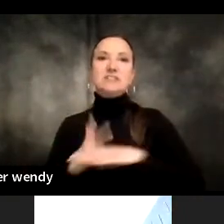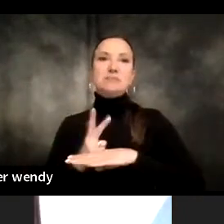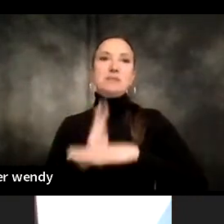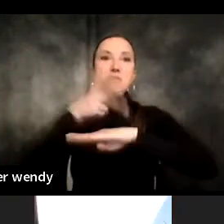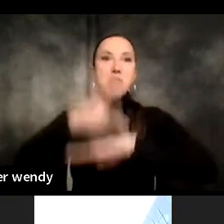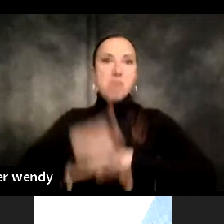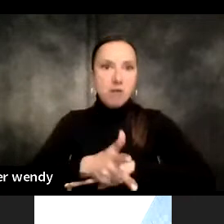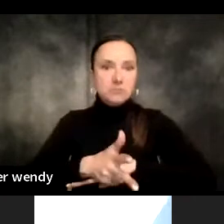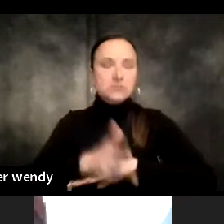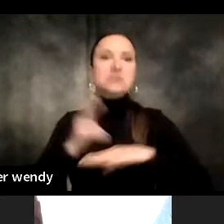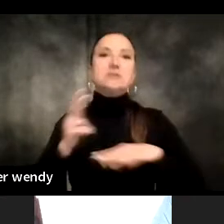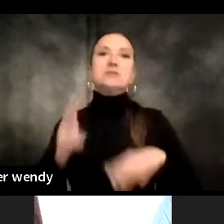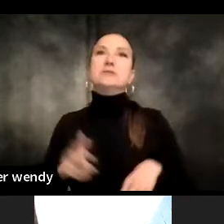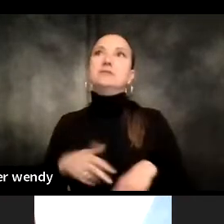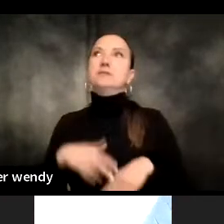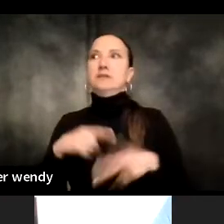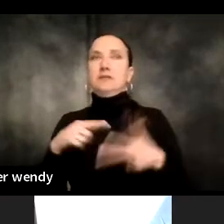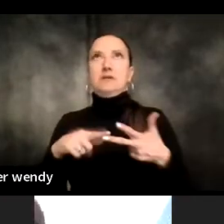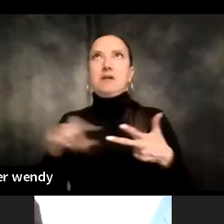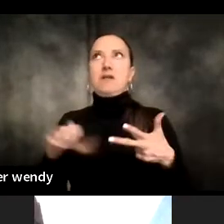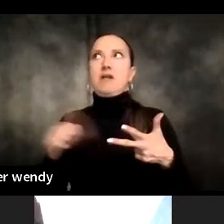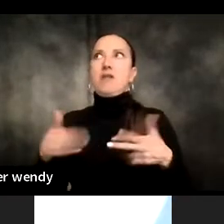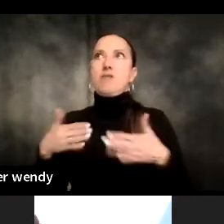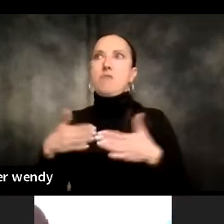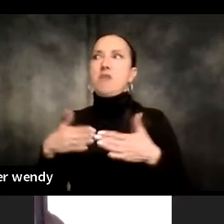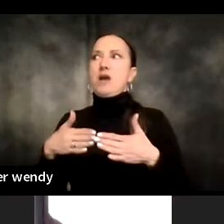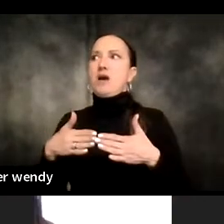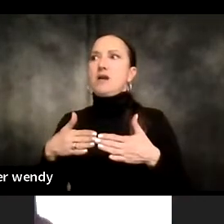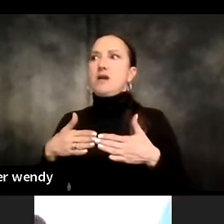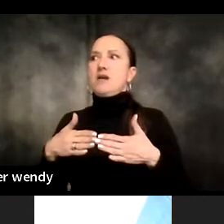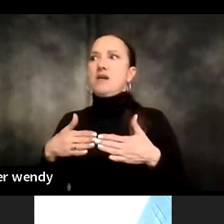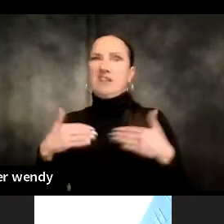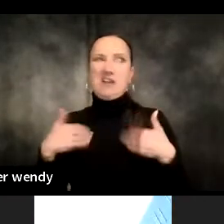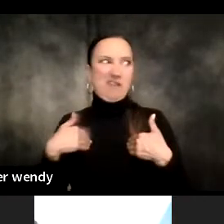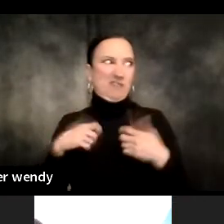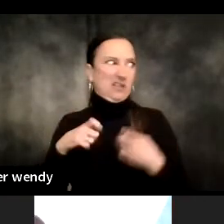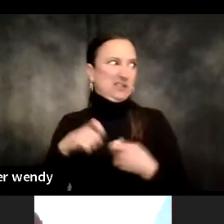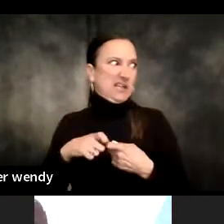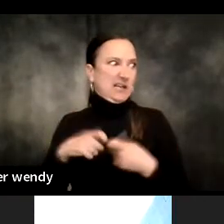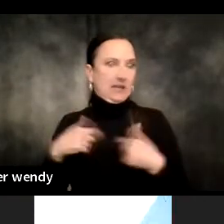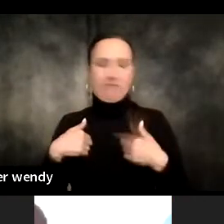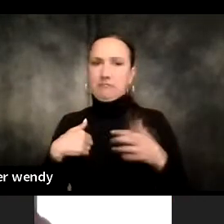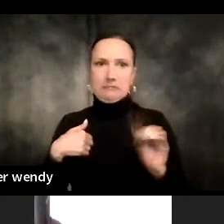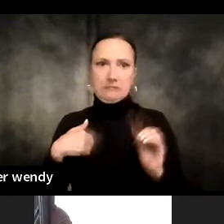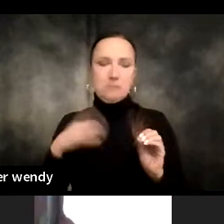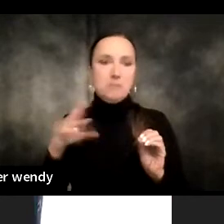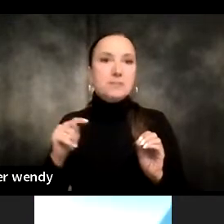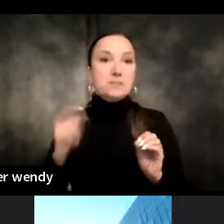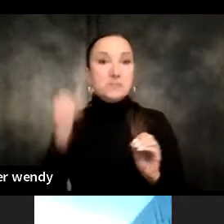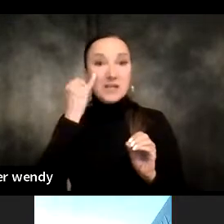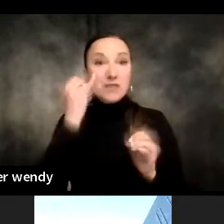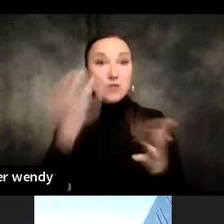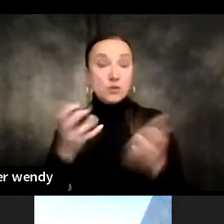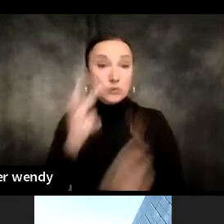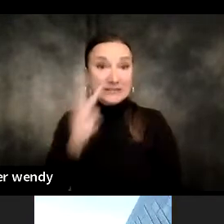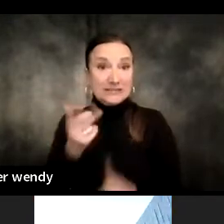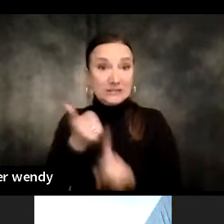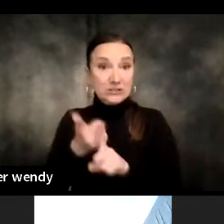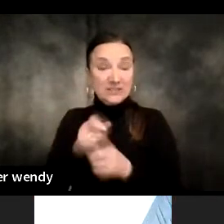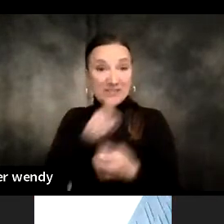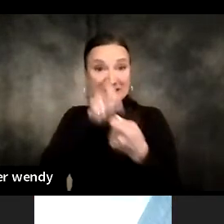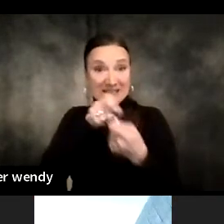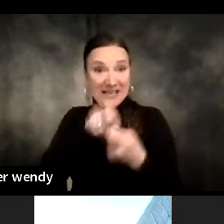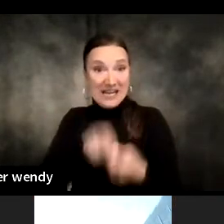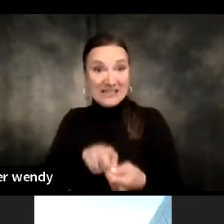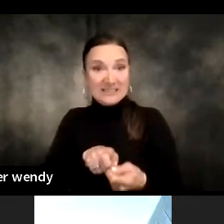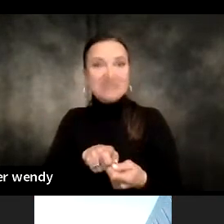and another block in the neighborhood. I don't have it on me right now, but if you want to see for yourself, I will drop